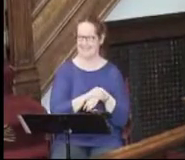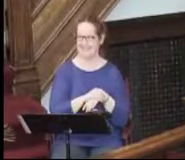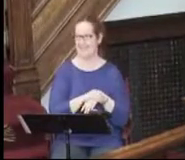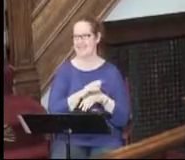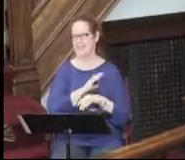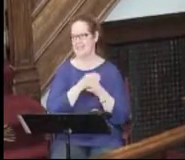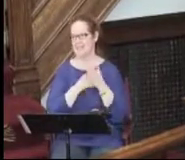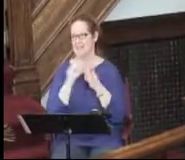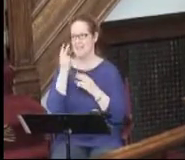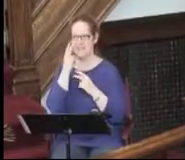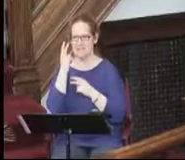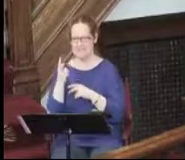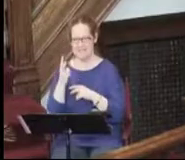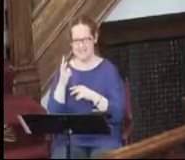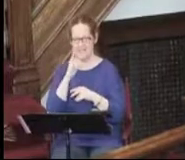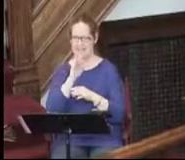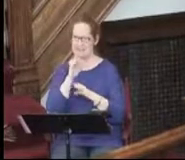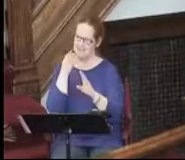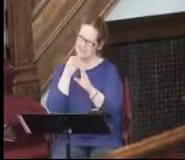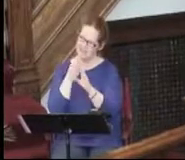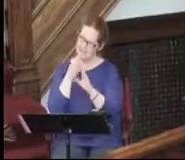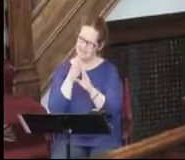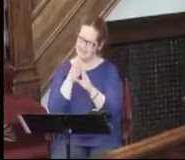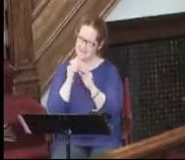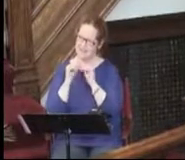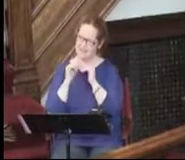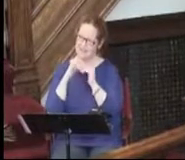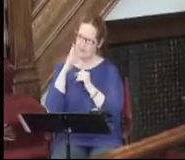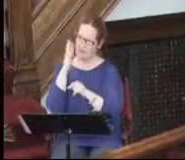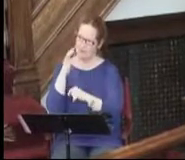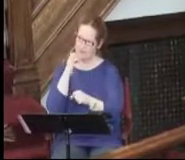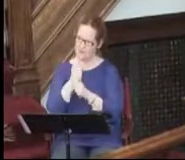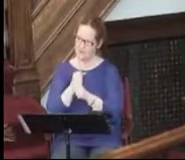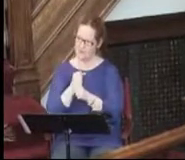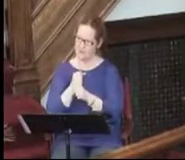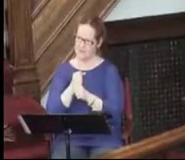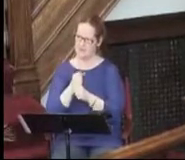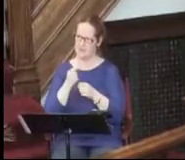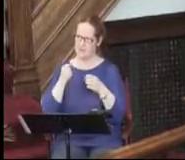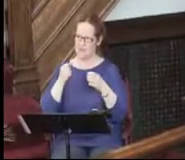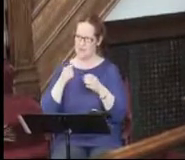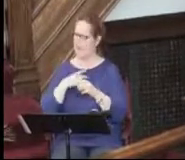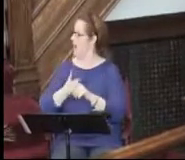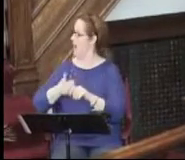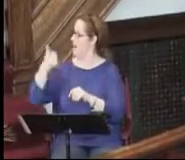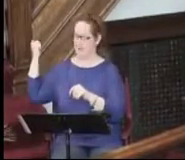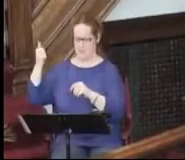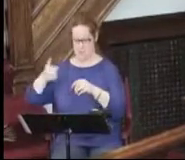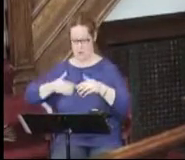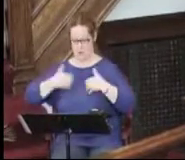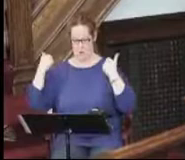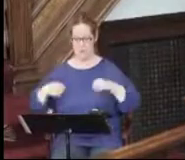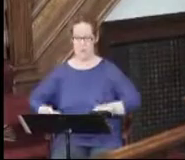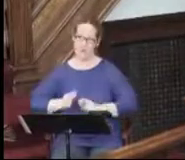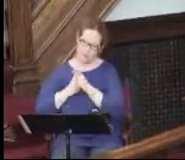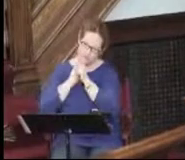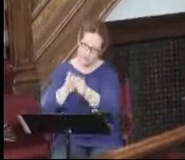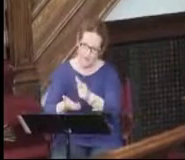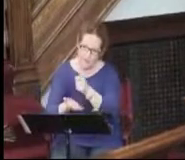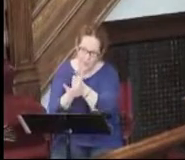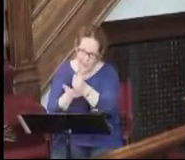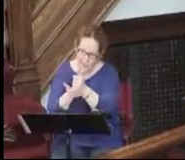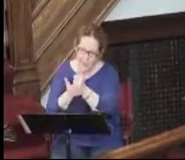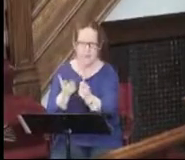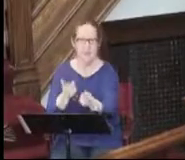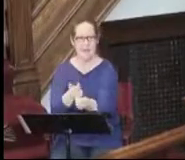have often seen this dedicated tenor for over 4 years, disrobing to run from the choir loft down to the sound booth to add assistance to his